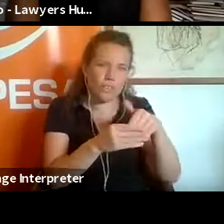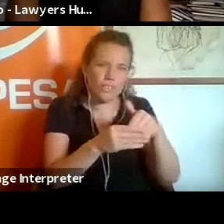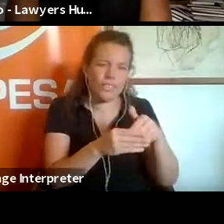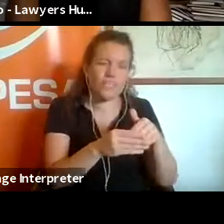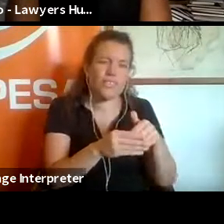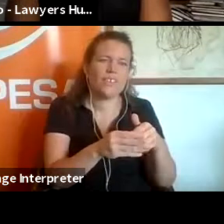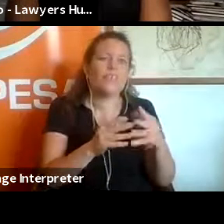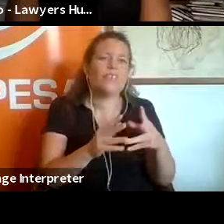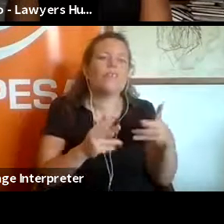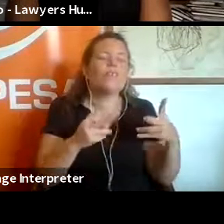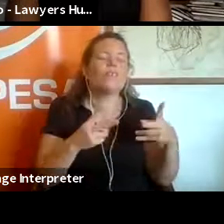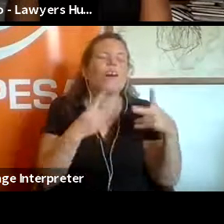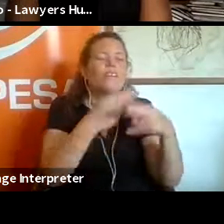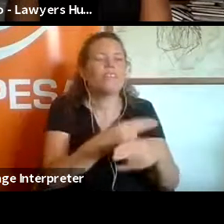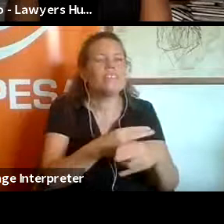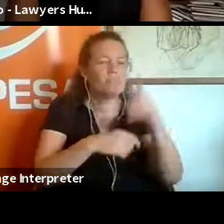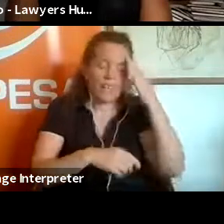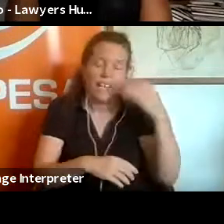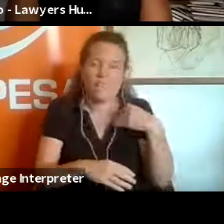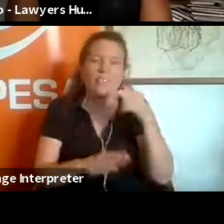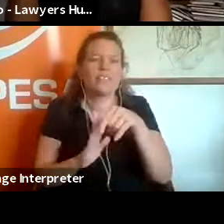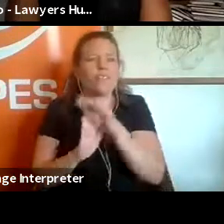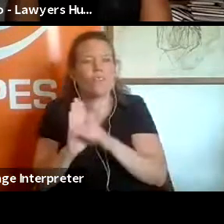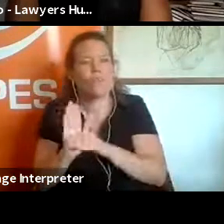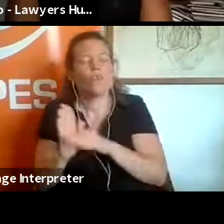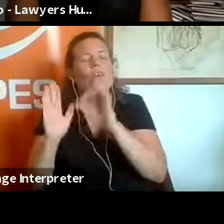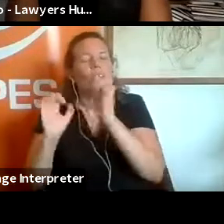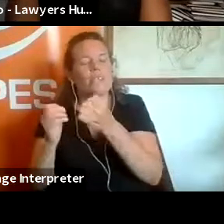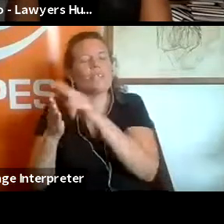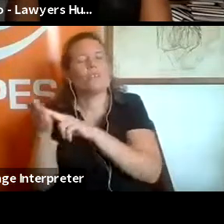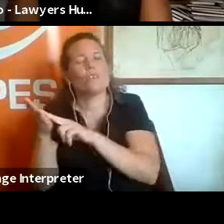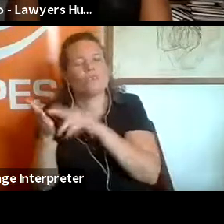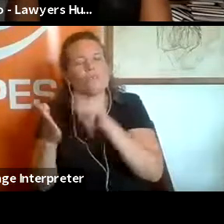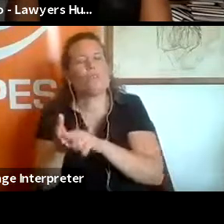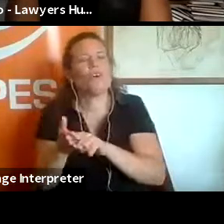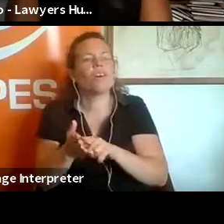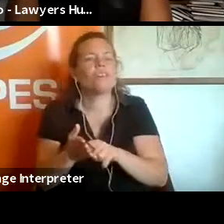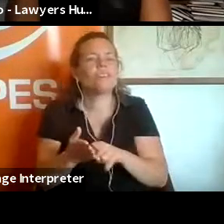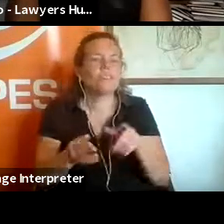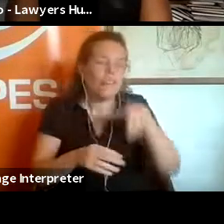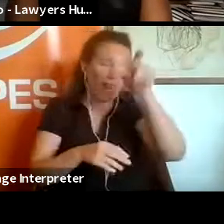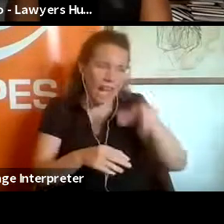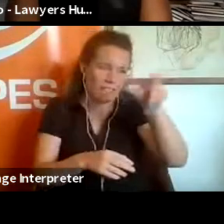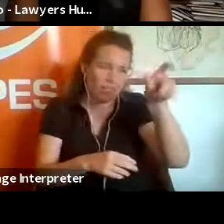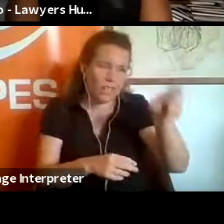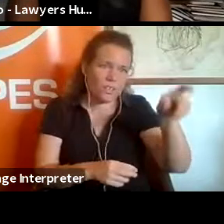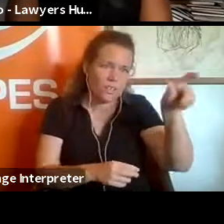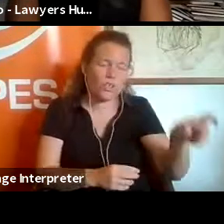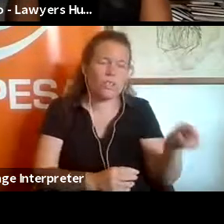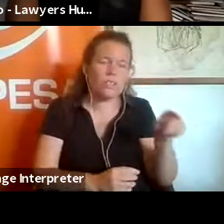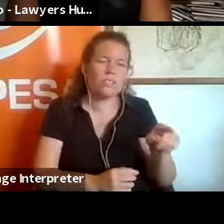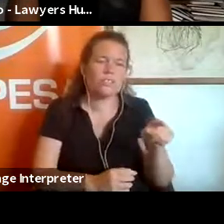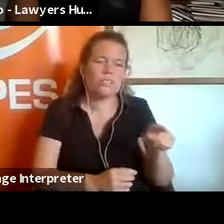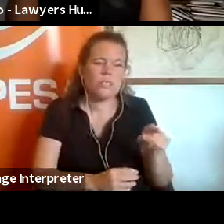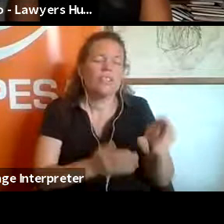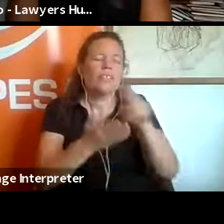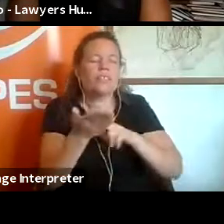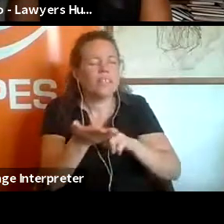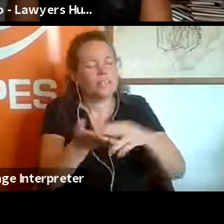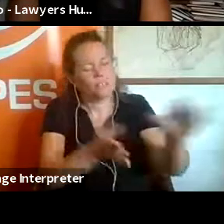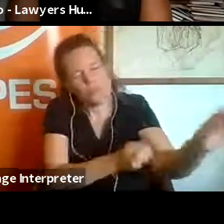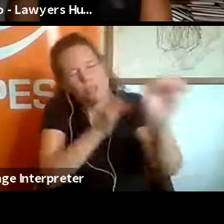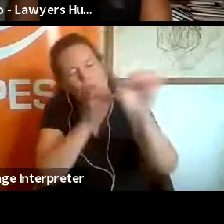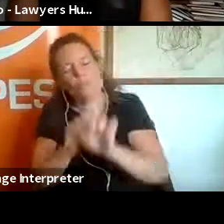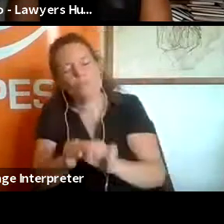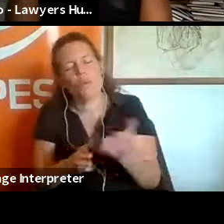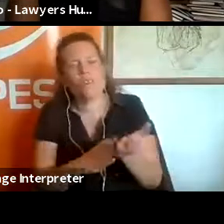applying this law is that actors, proximate actors need to get on board. And